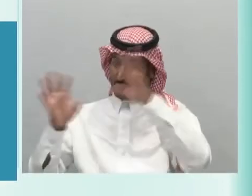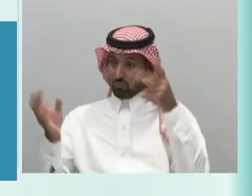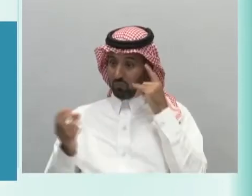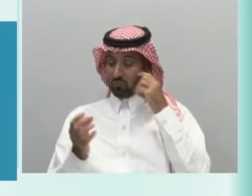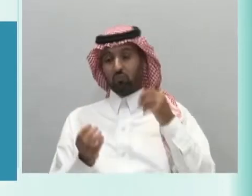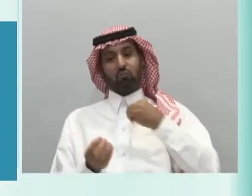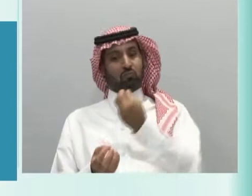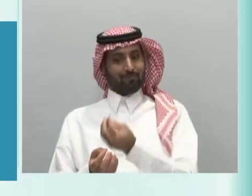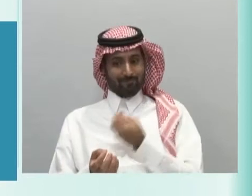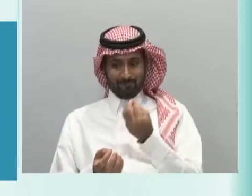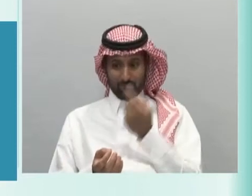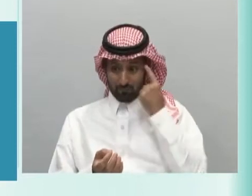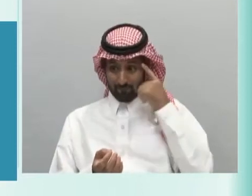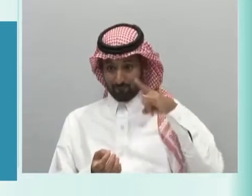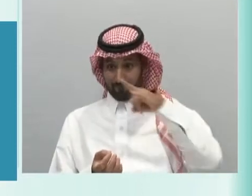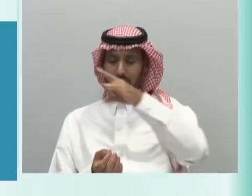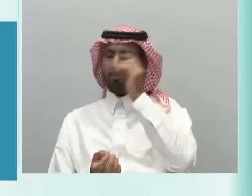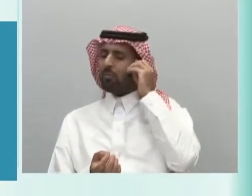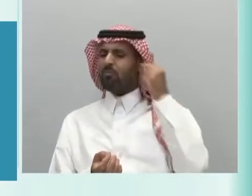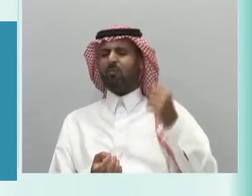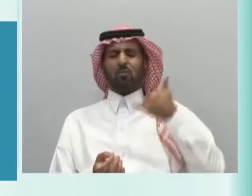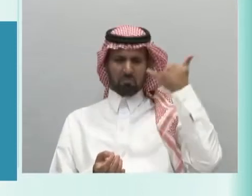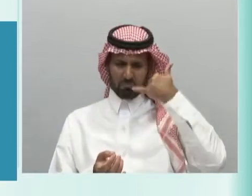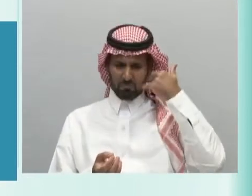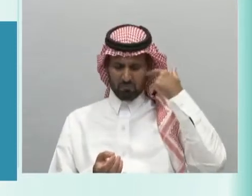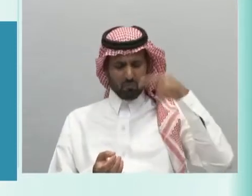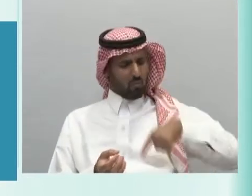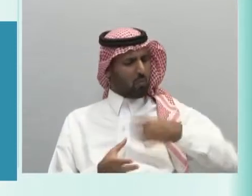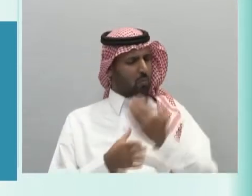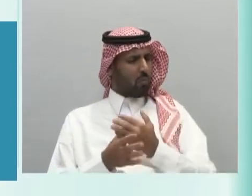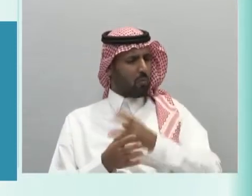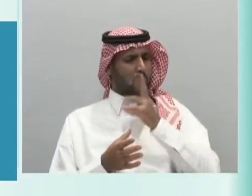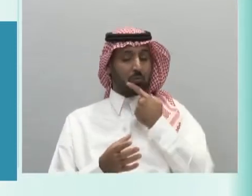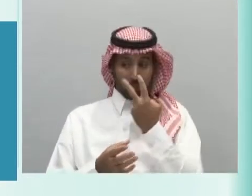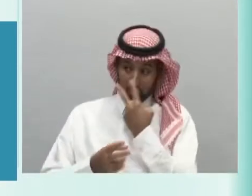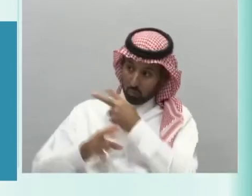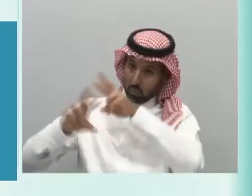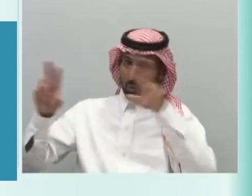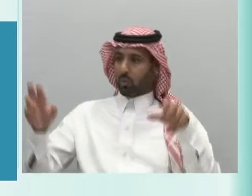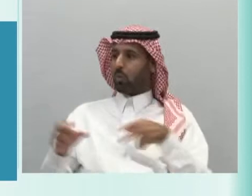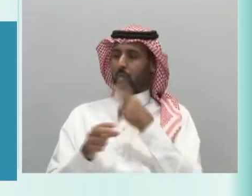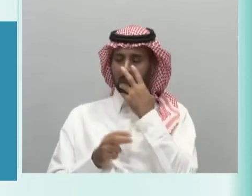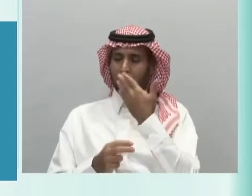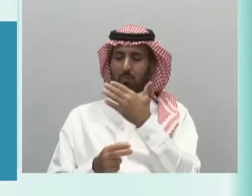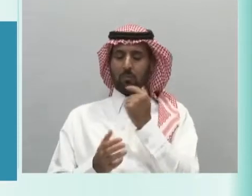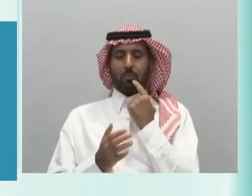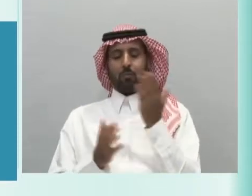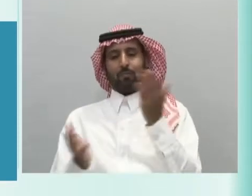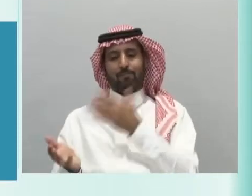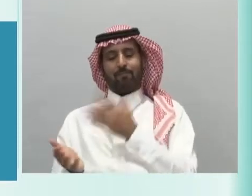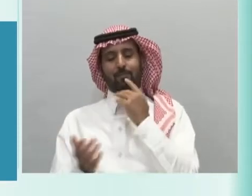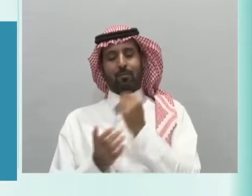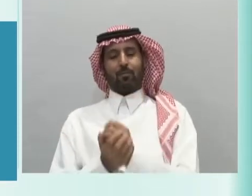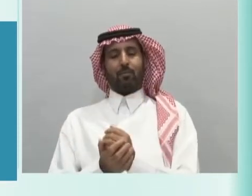traveling is very important, according to Miriam, and I think most of us agree with her that the impact of traveling will